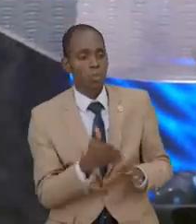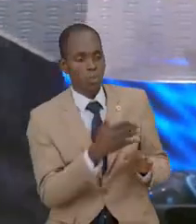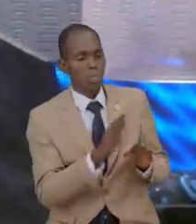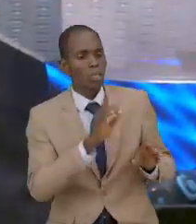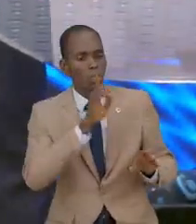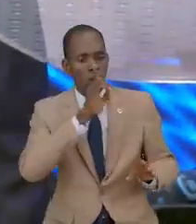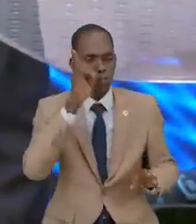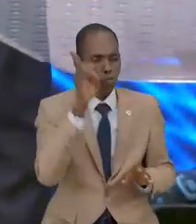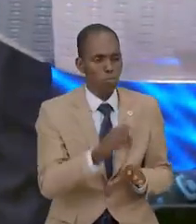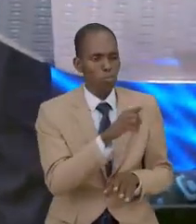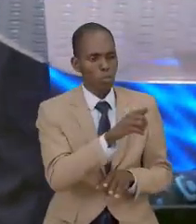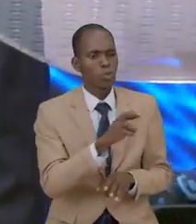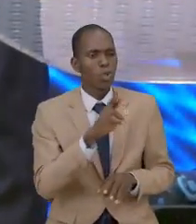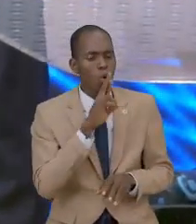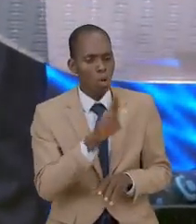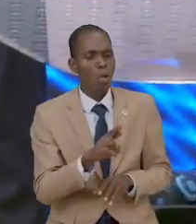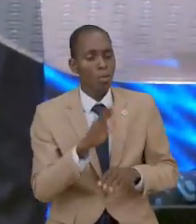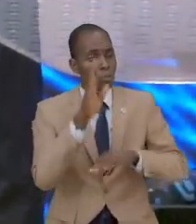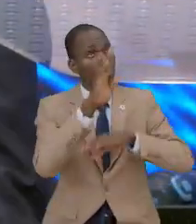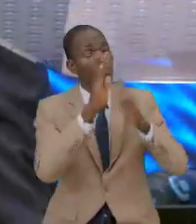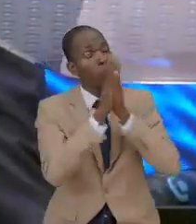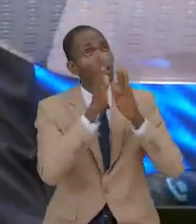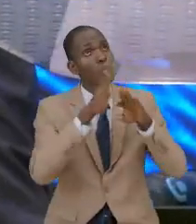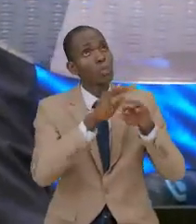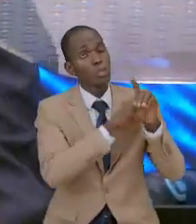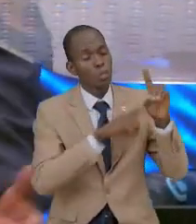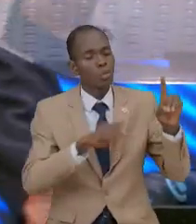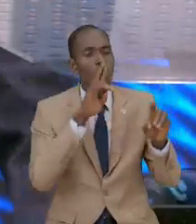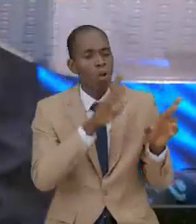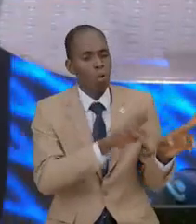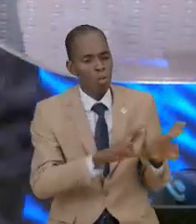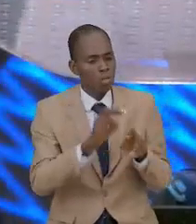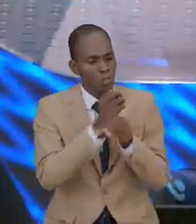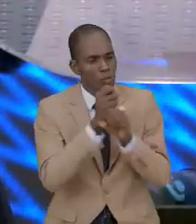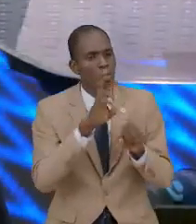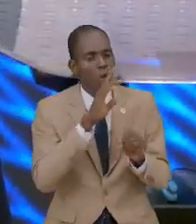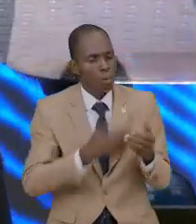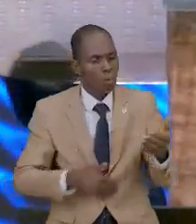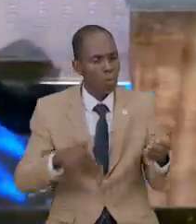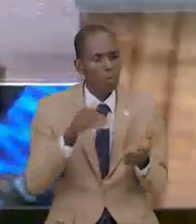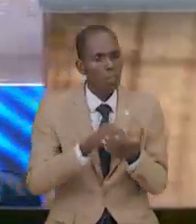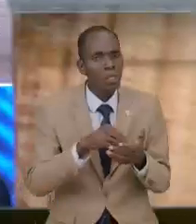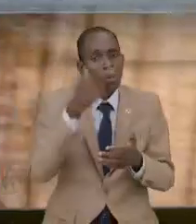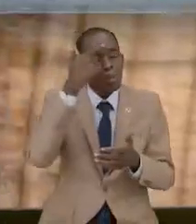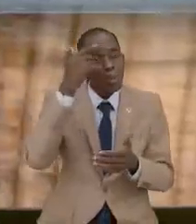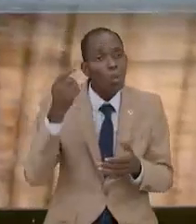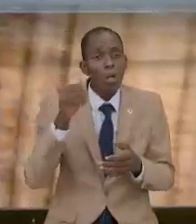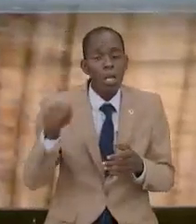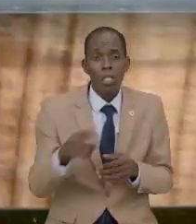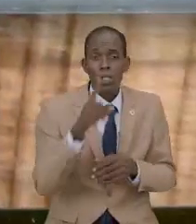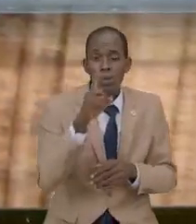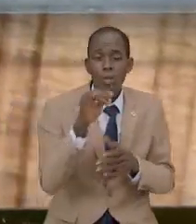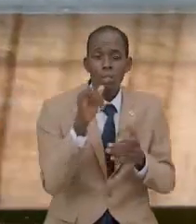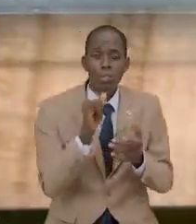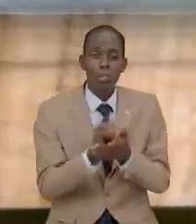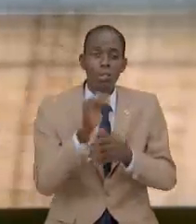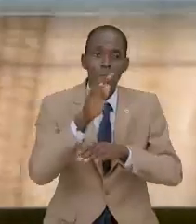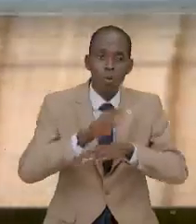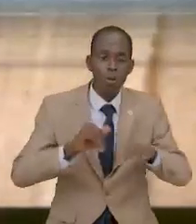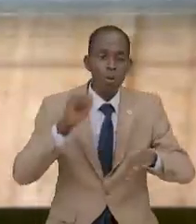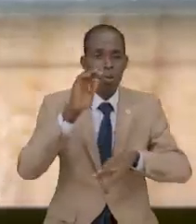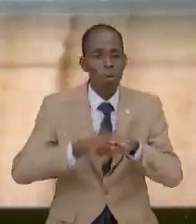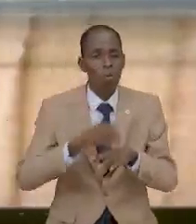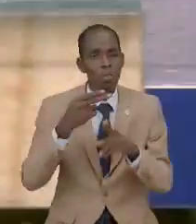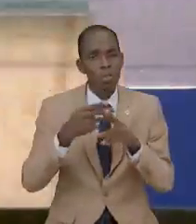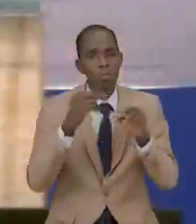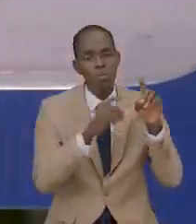them, you have called upon the name of the Lord, you're saved, you're born again, because whosoever shall call upon